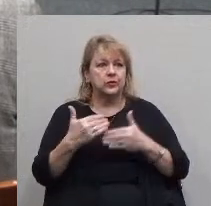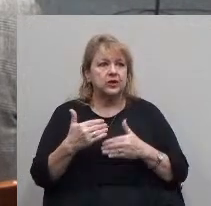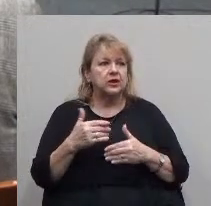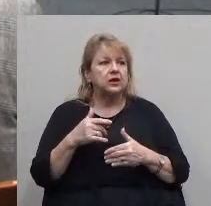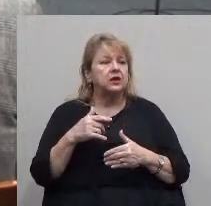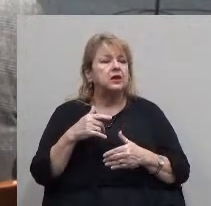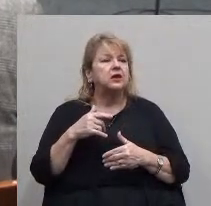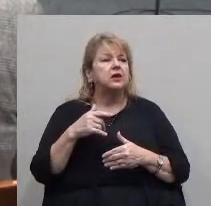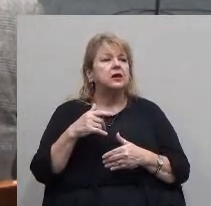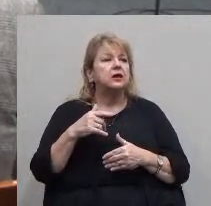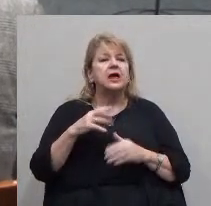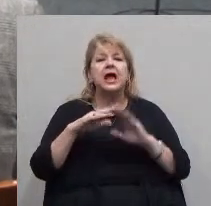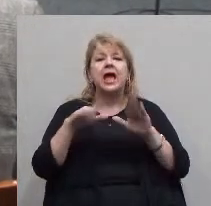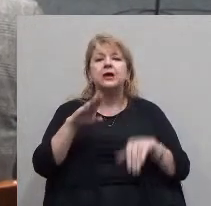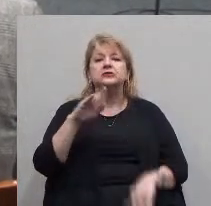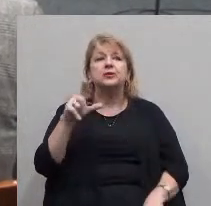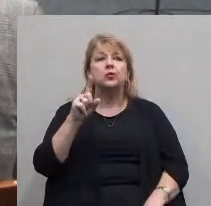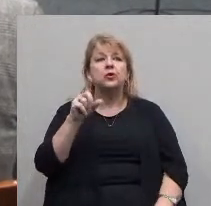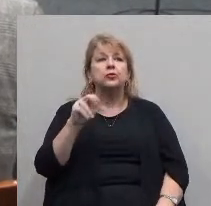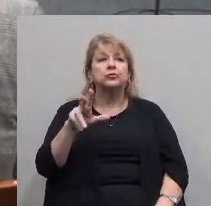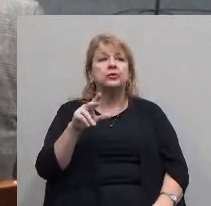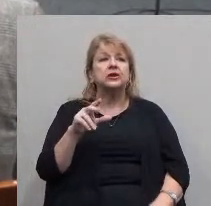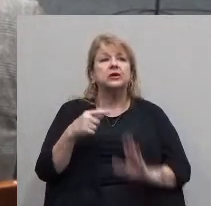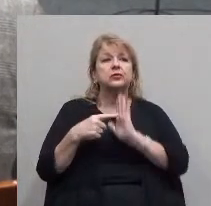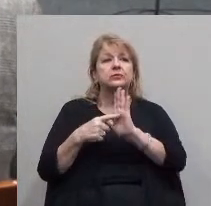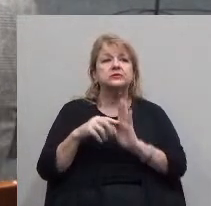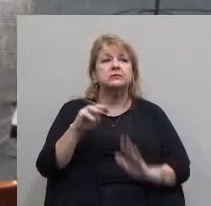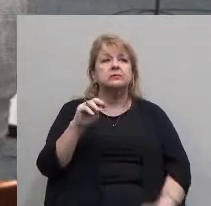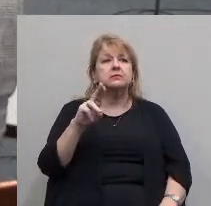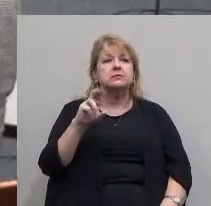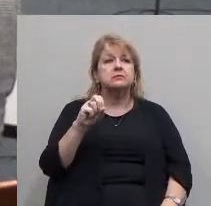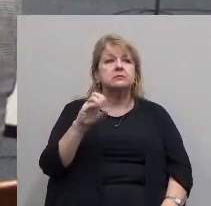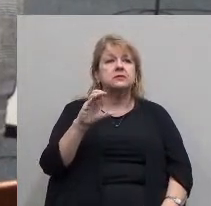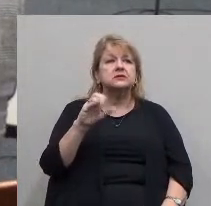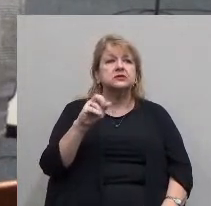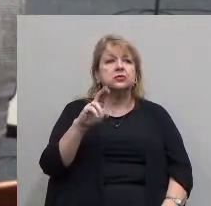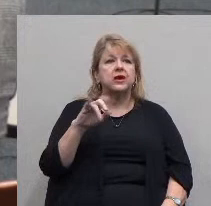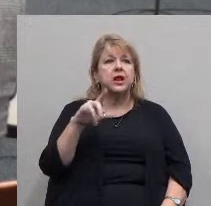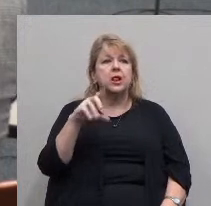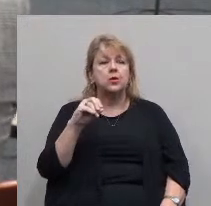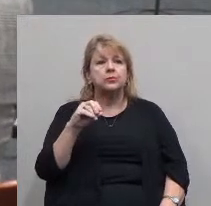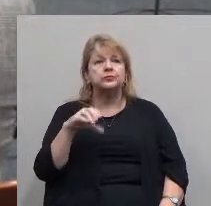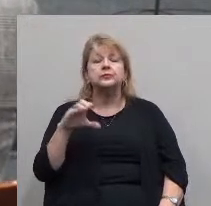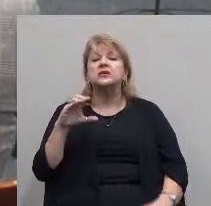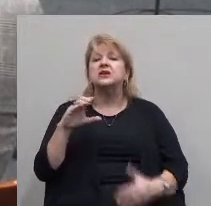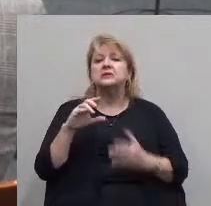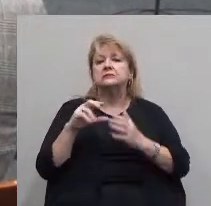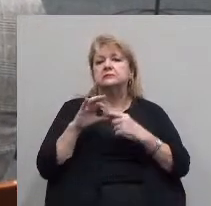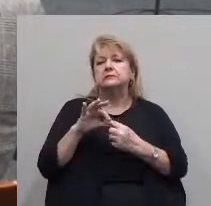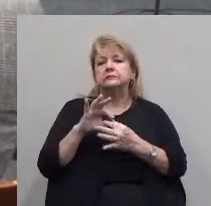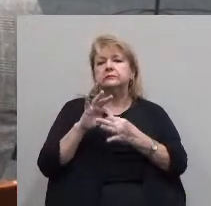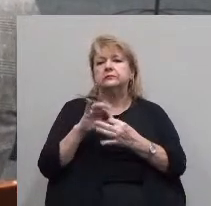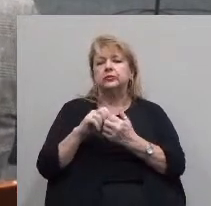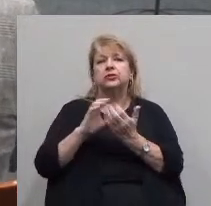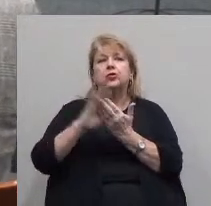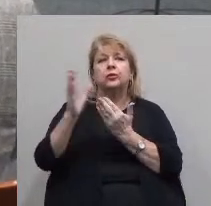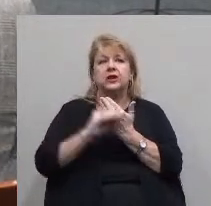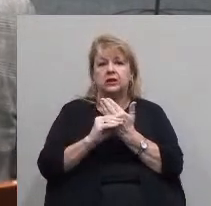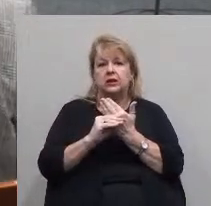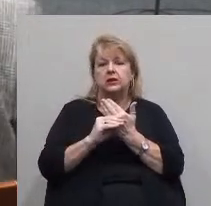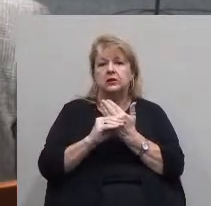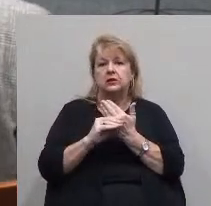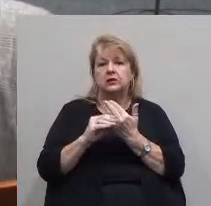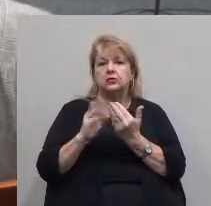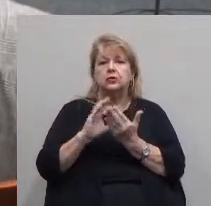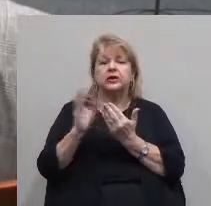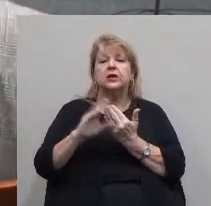package. Is House Bill 103 by Representative Mascarello. This deals with curricula, mainly